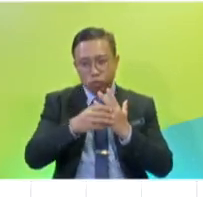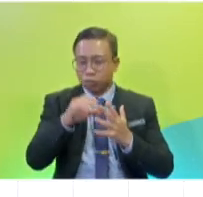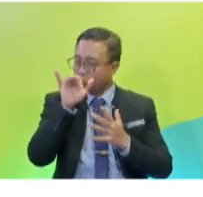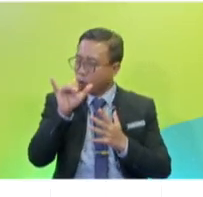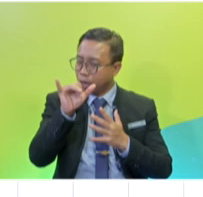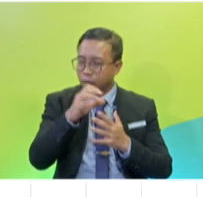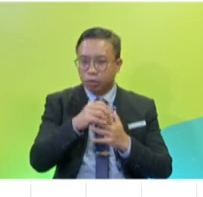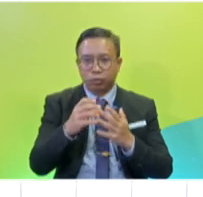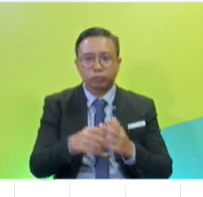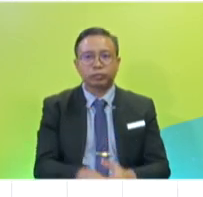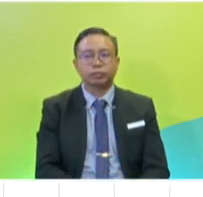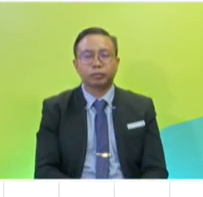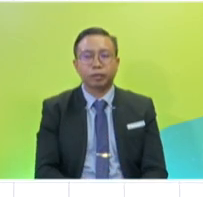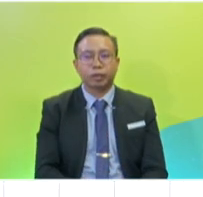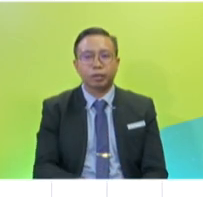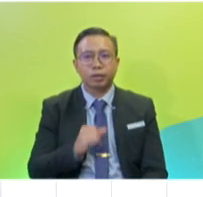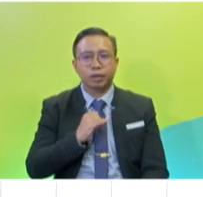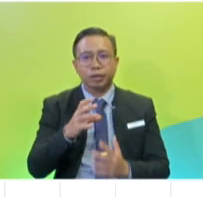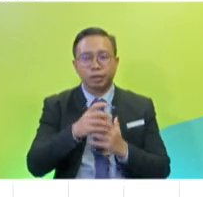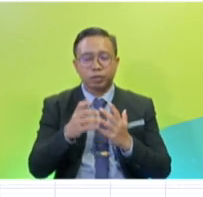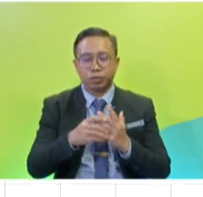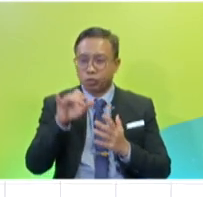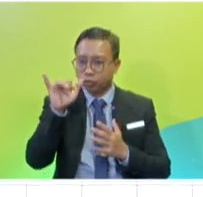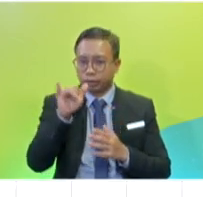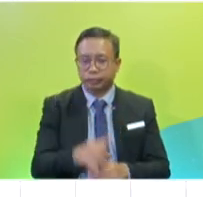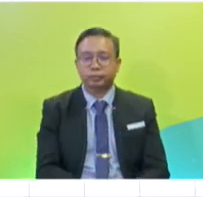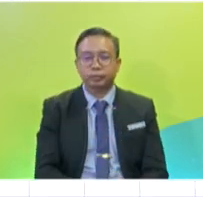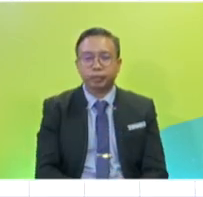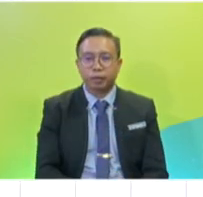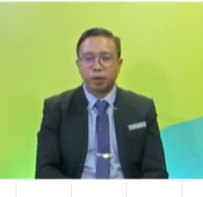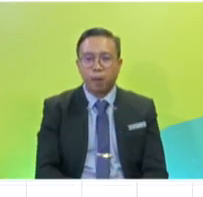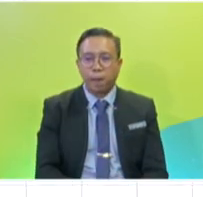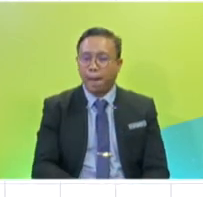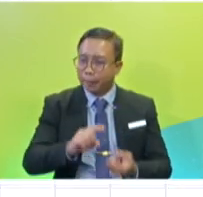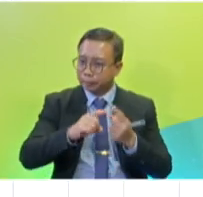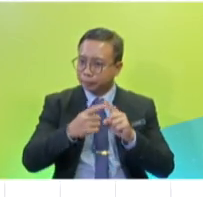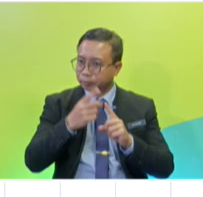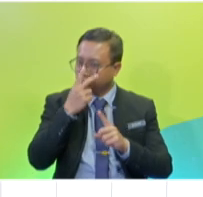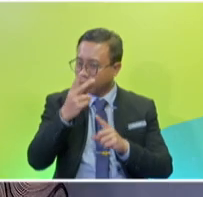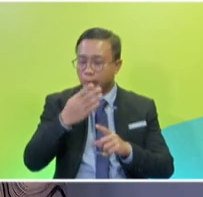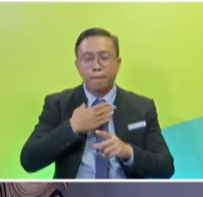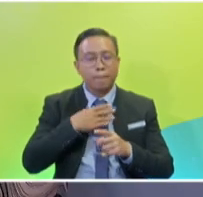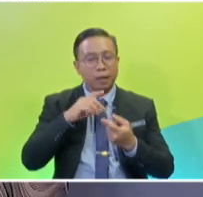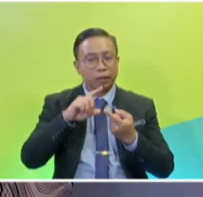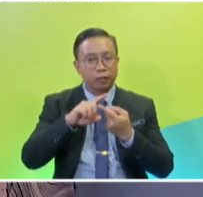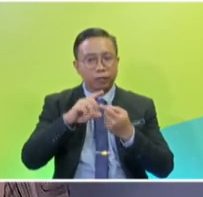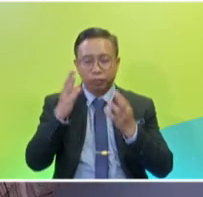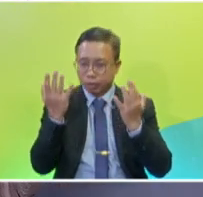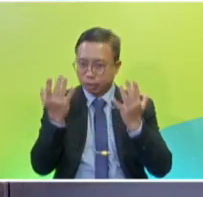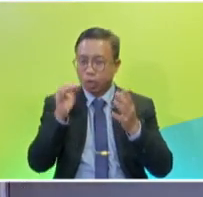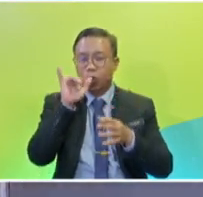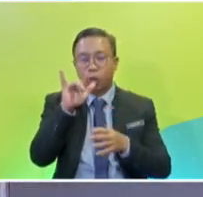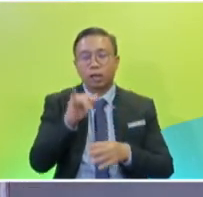how? I choose why. Okay, so guys, look at my finger again. So,